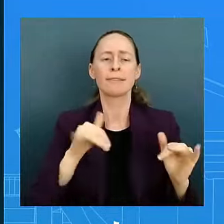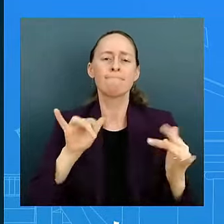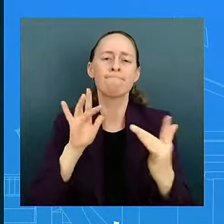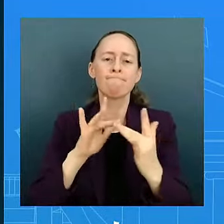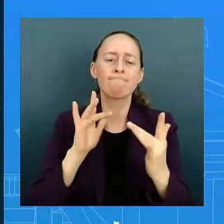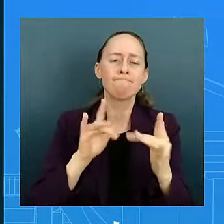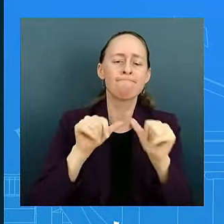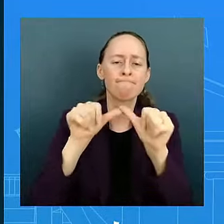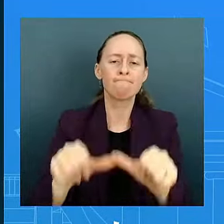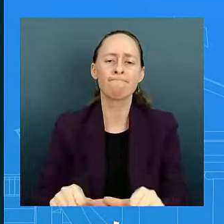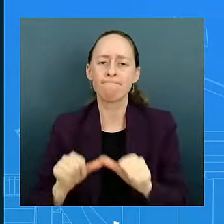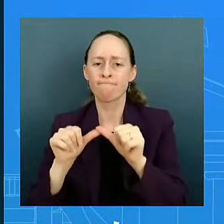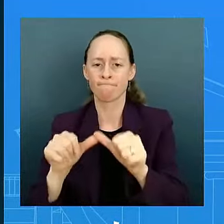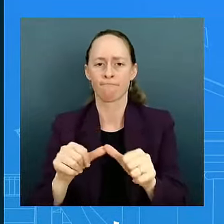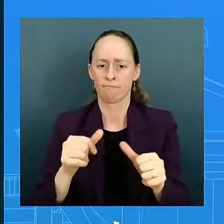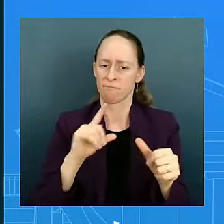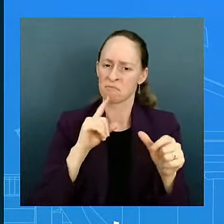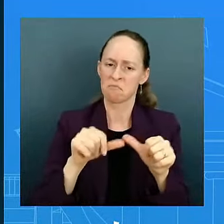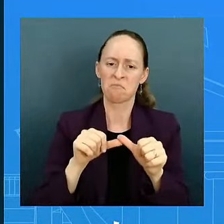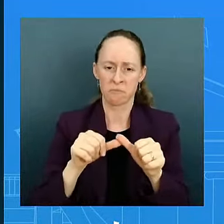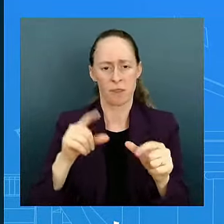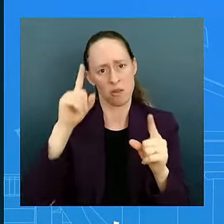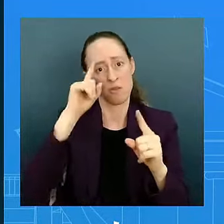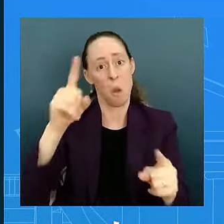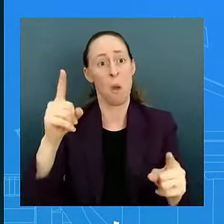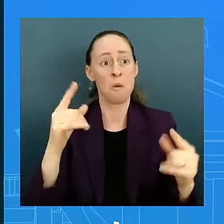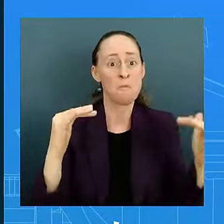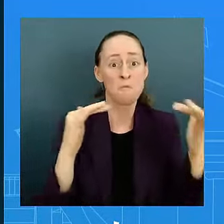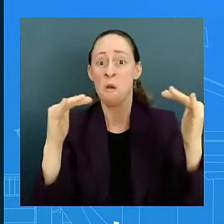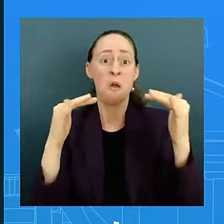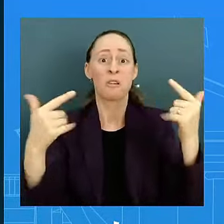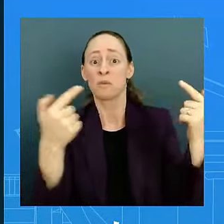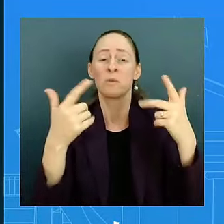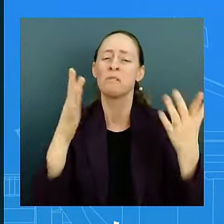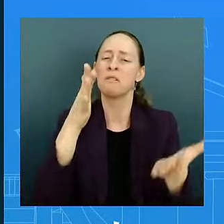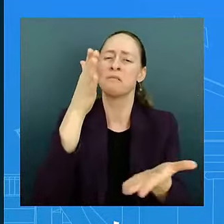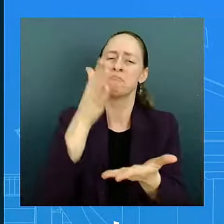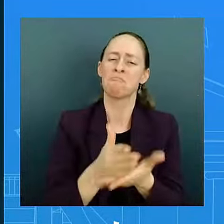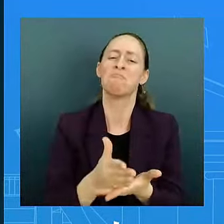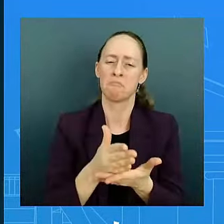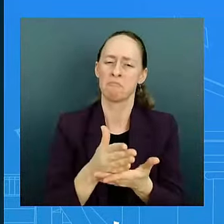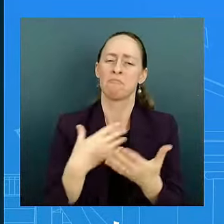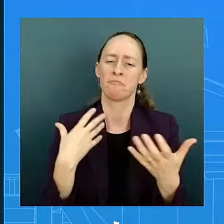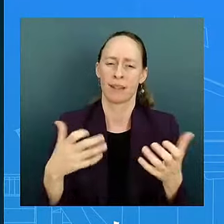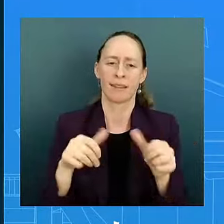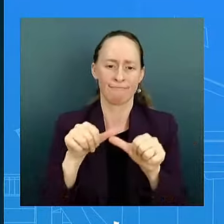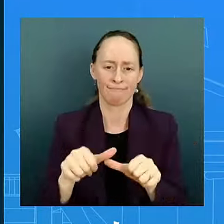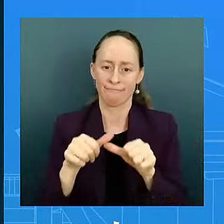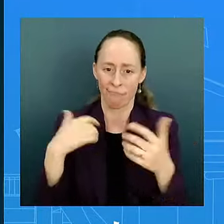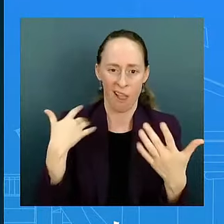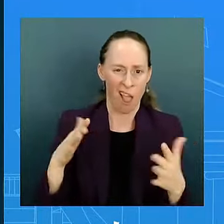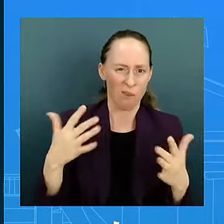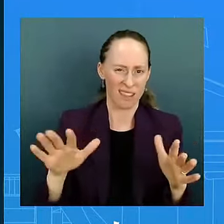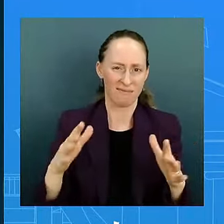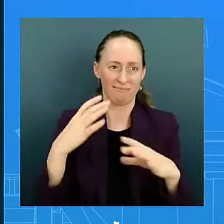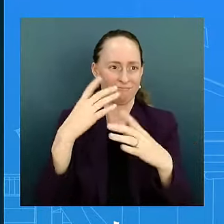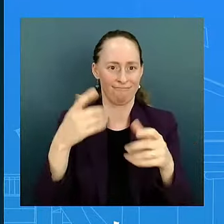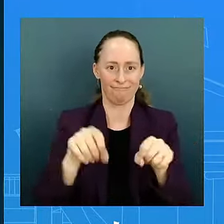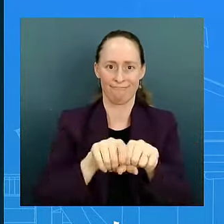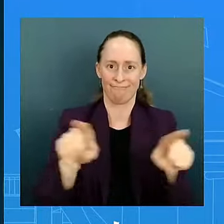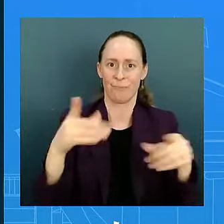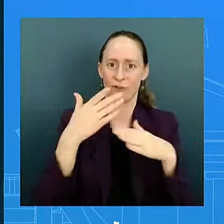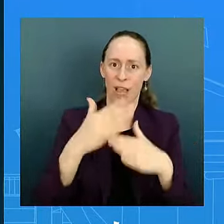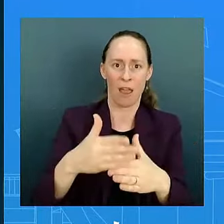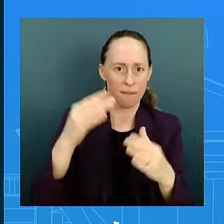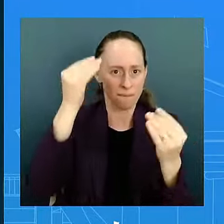tensions, hence the readouts that we put out today and also yesterday. That's going to be our focus. Anything else, I don't have anything beyond that, but